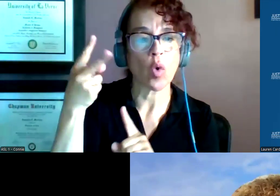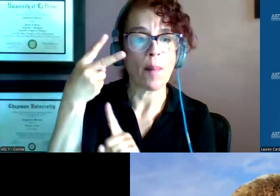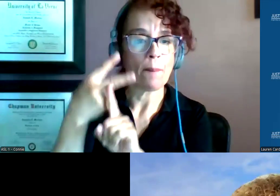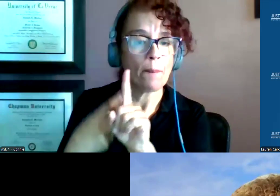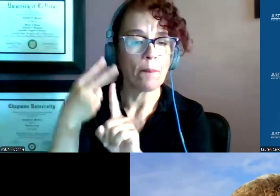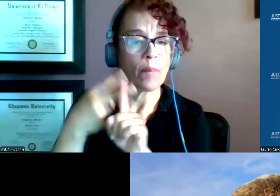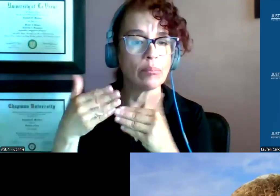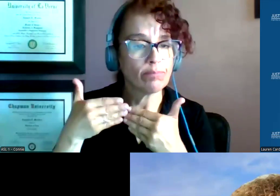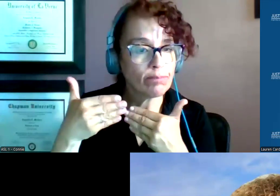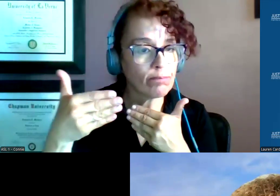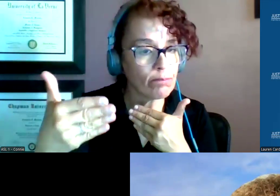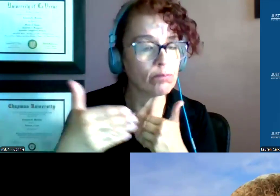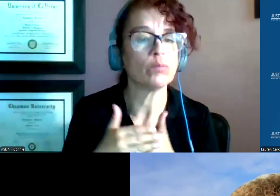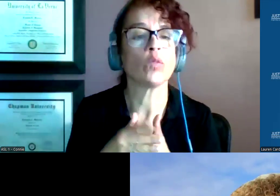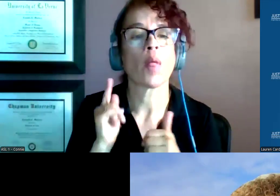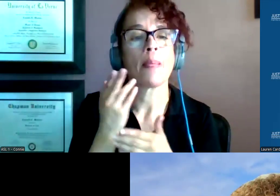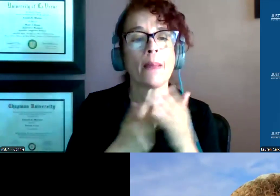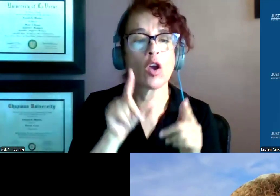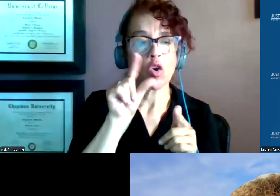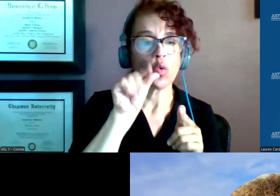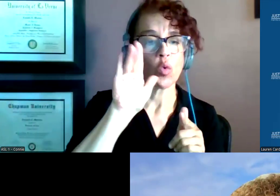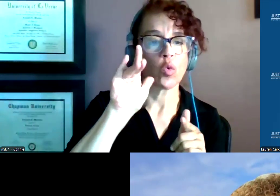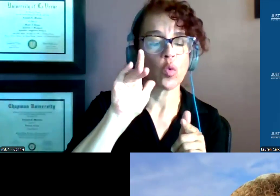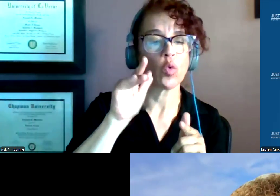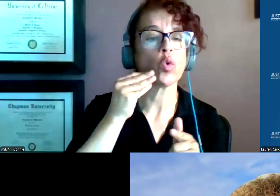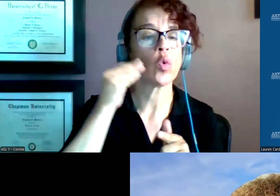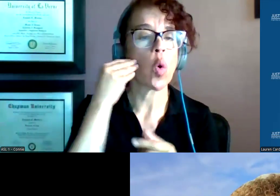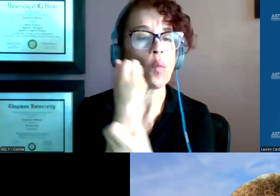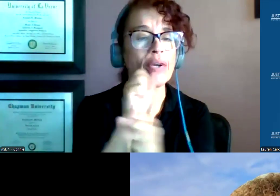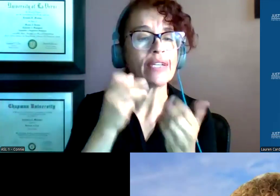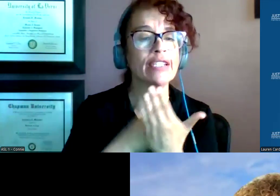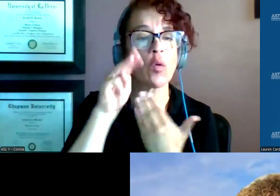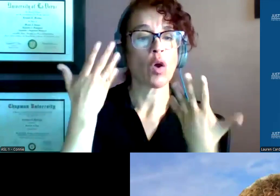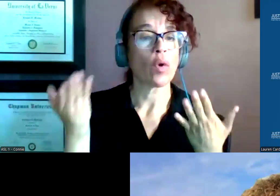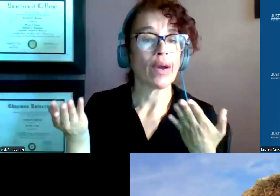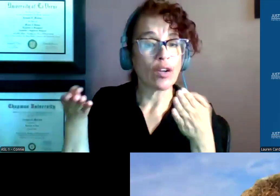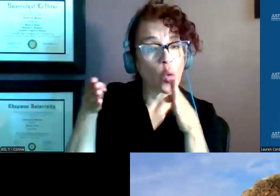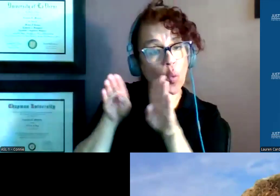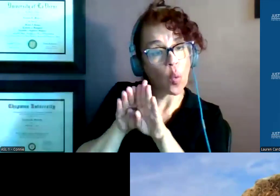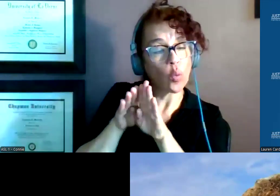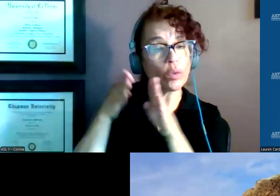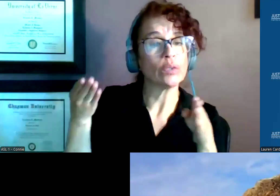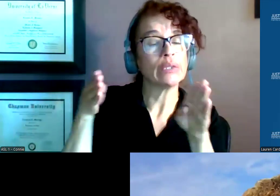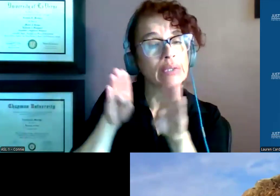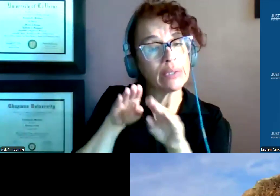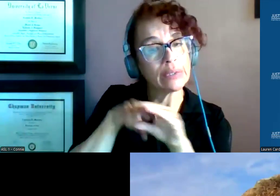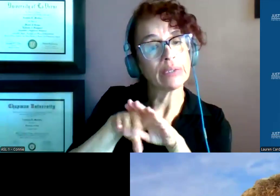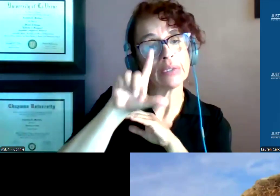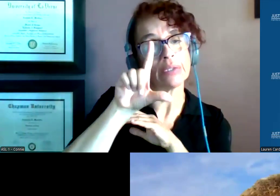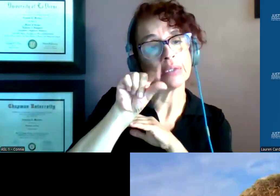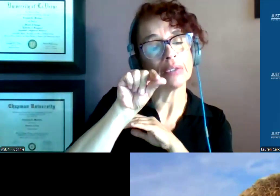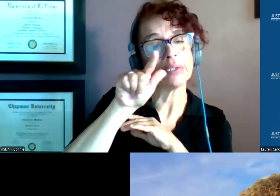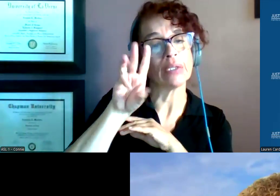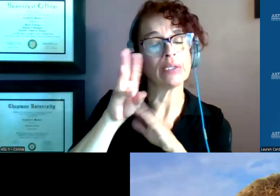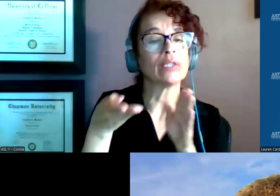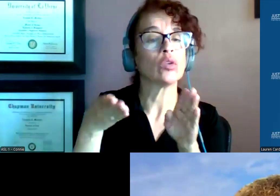And as of April 2025, 8 of the HomeSafe programs had already closed, and it was estimated that 26 more would